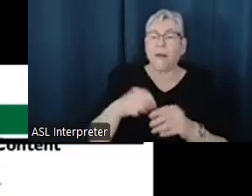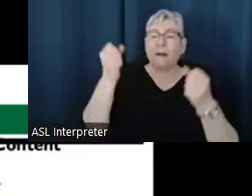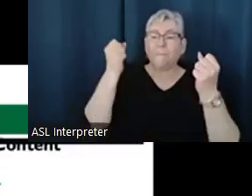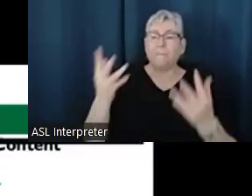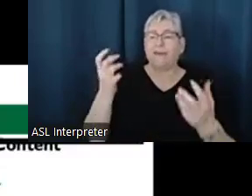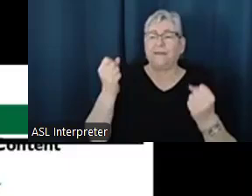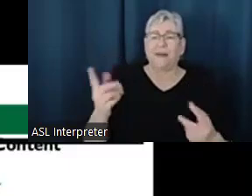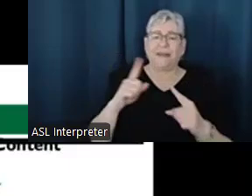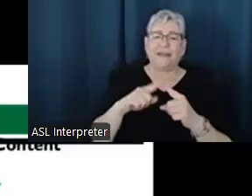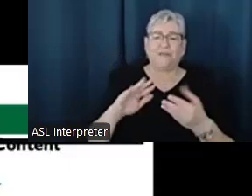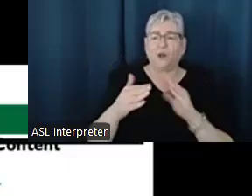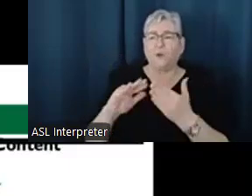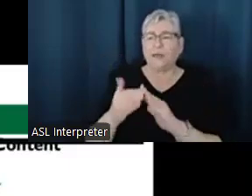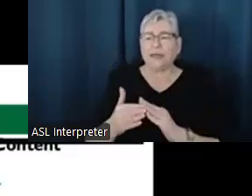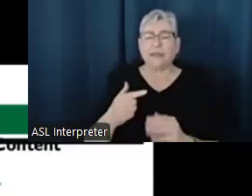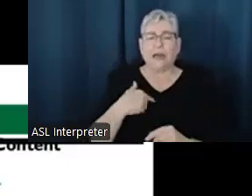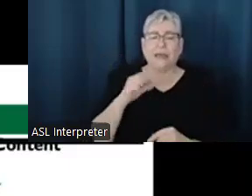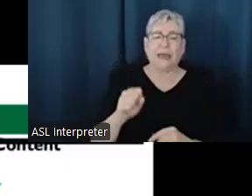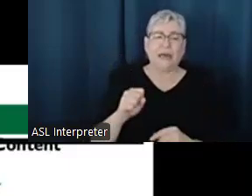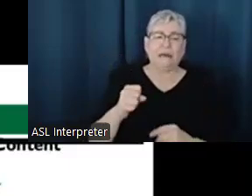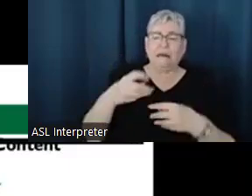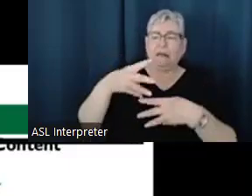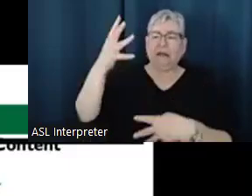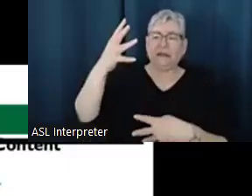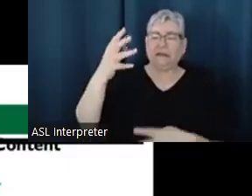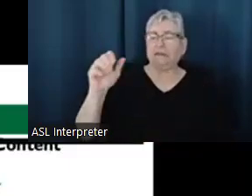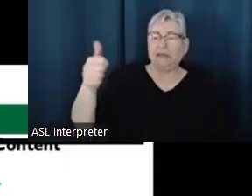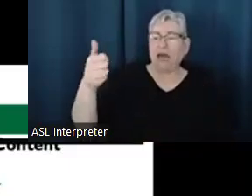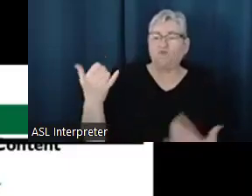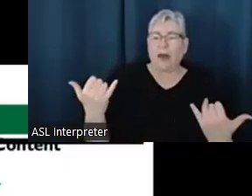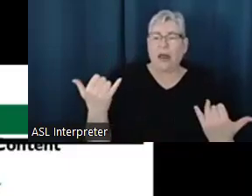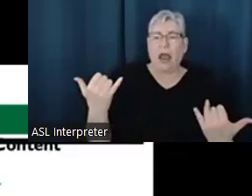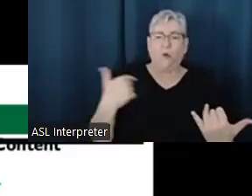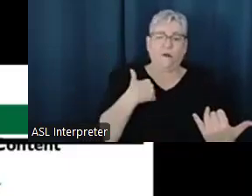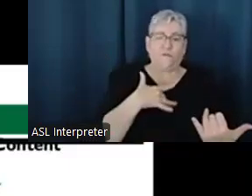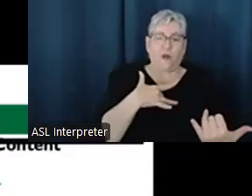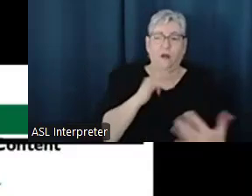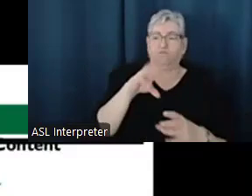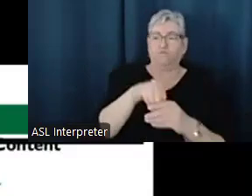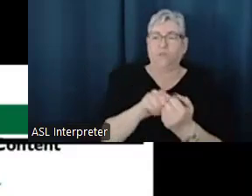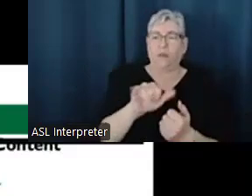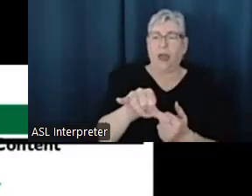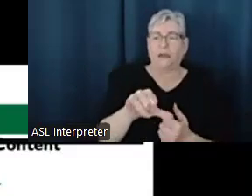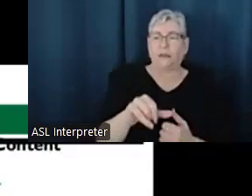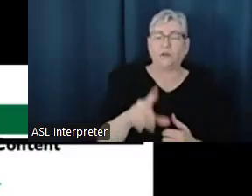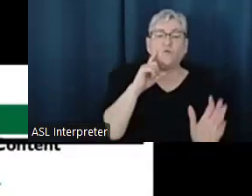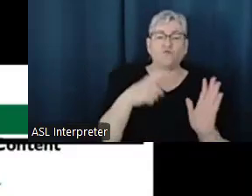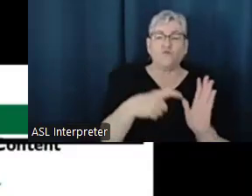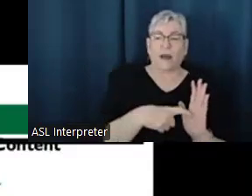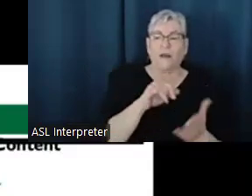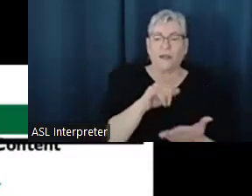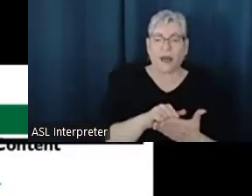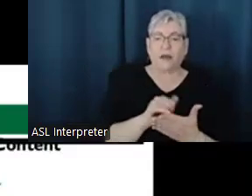communities. I could probably list 10 right now that I feel that I'm a part of. So recognizing that within all of your individual